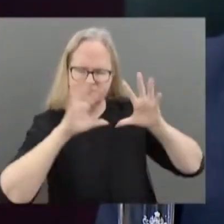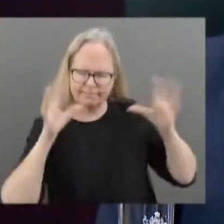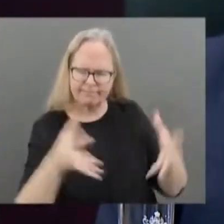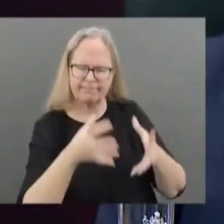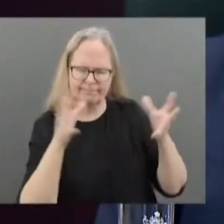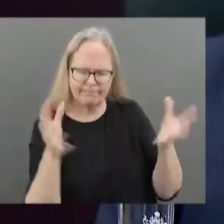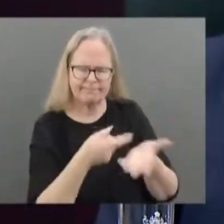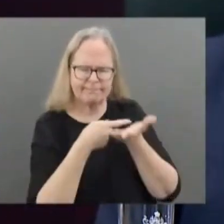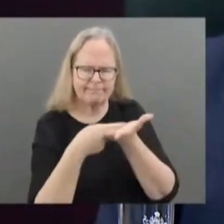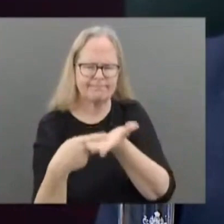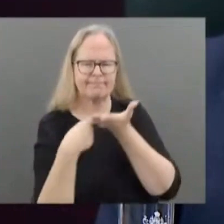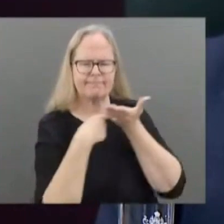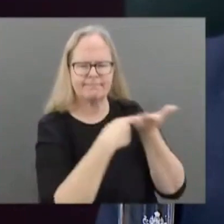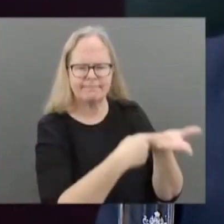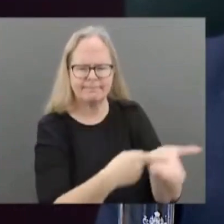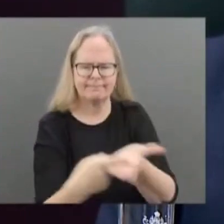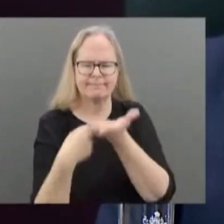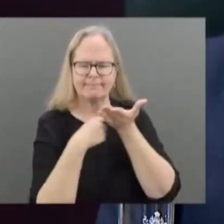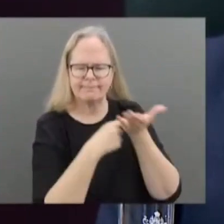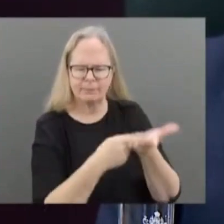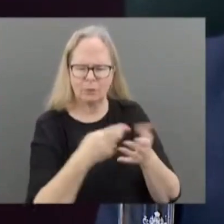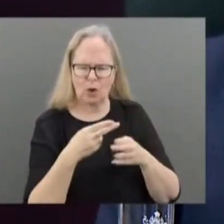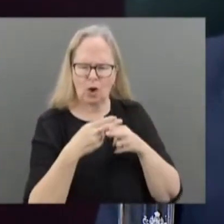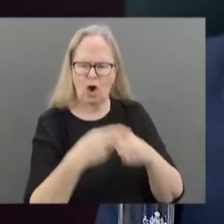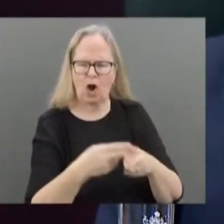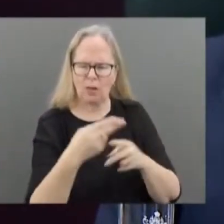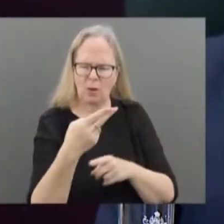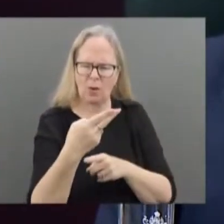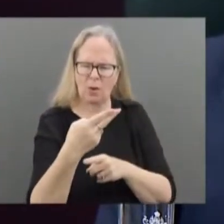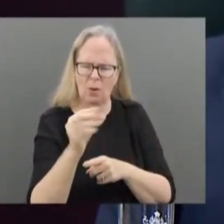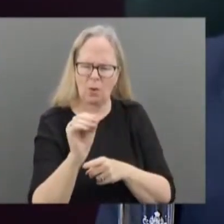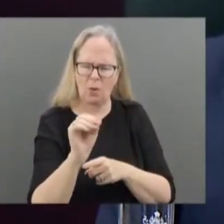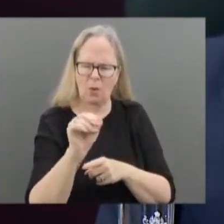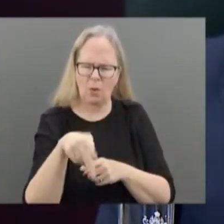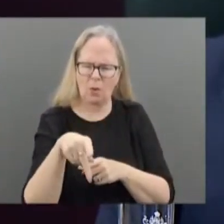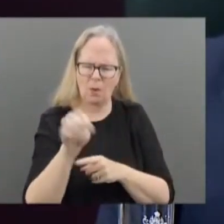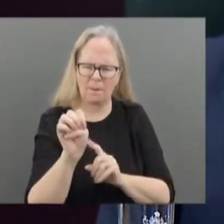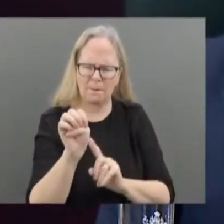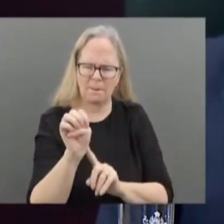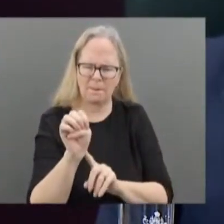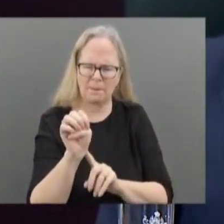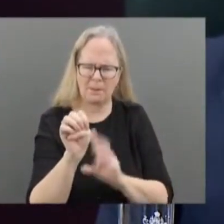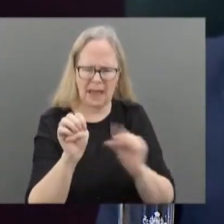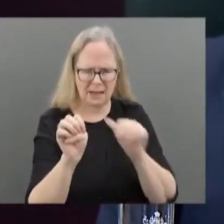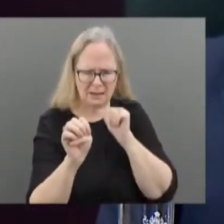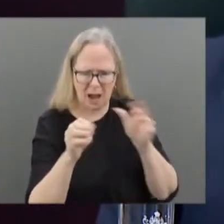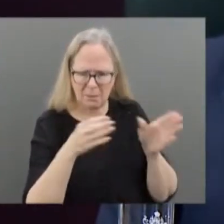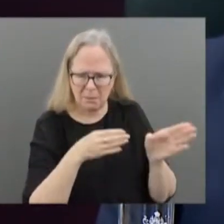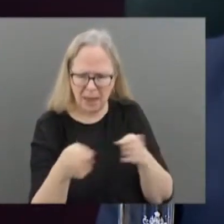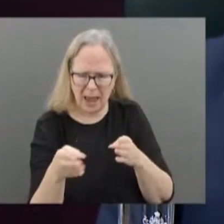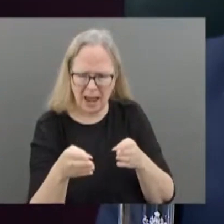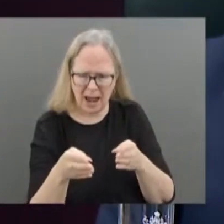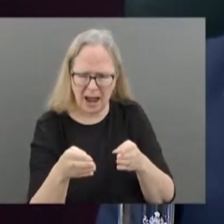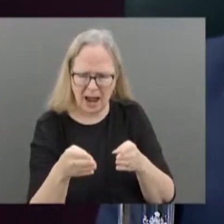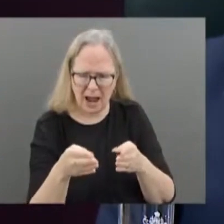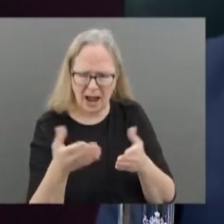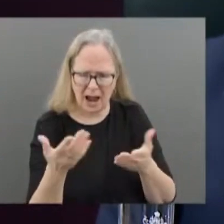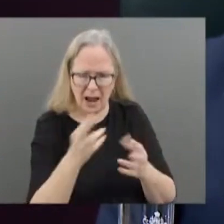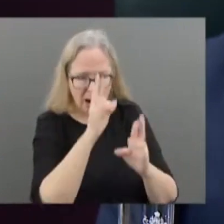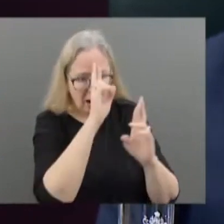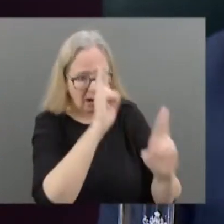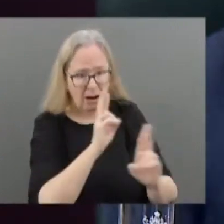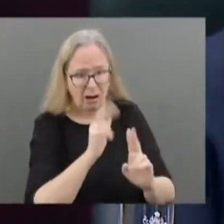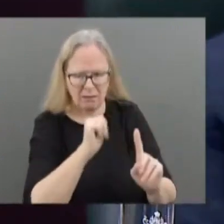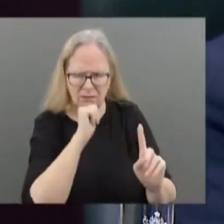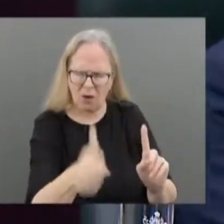hope and lack of a plan is wildly disrespectful to the municipalities, the irrigators, and the other water users in the system that worked so hard